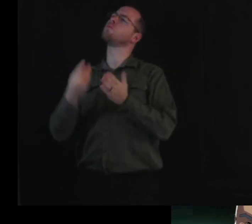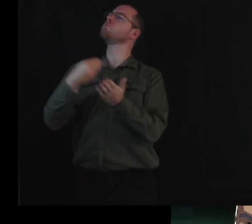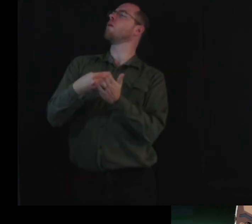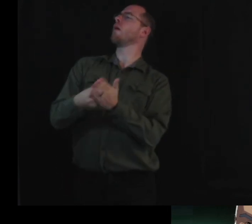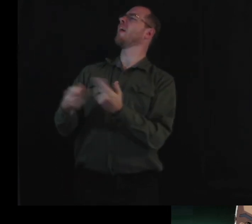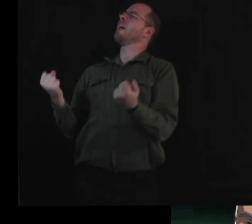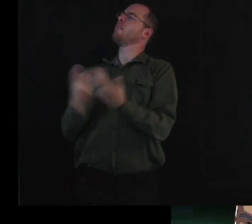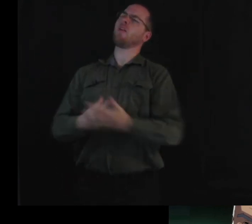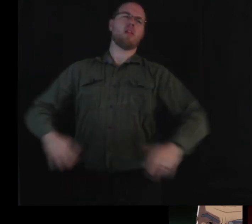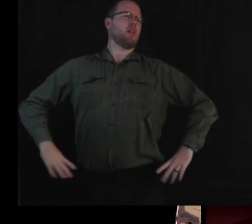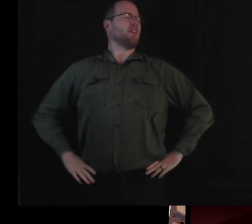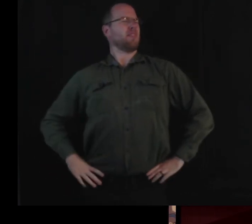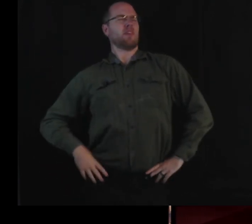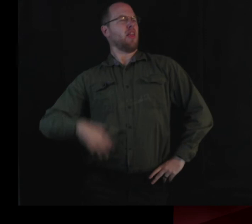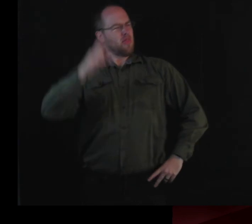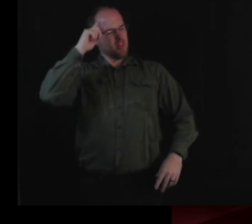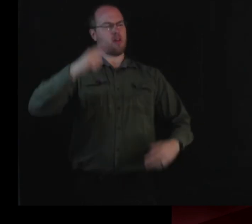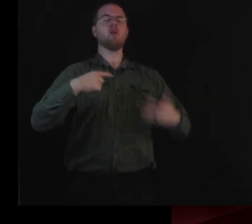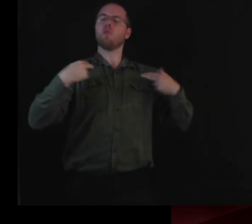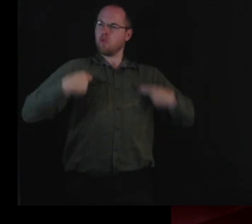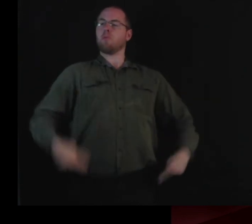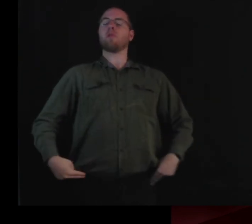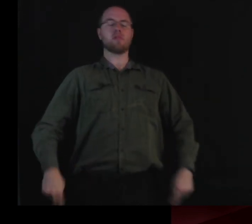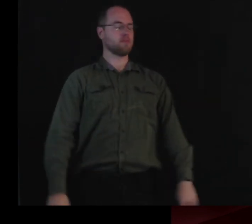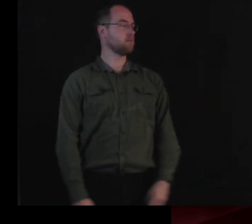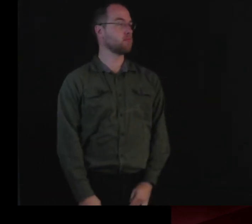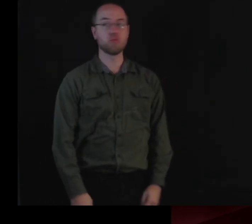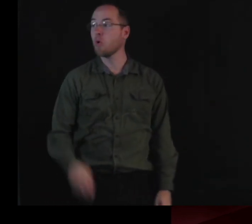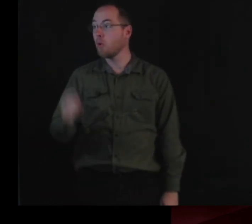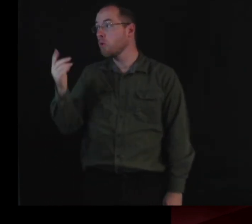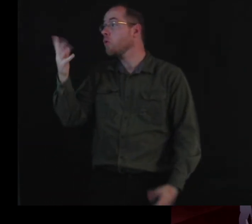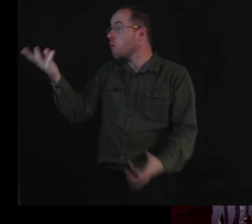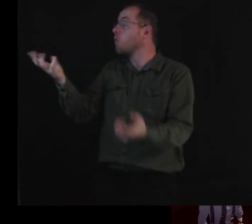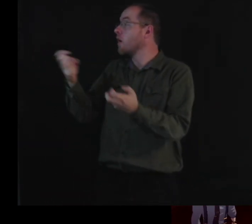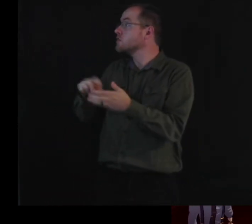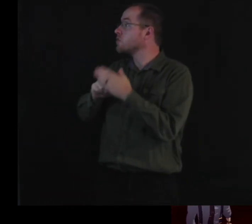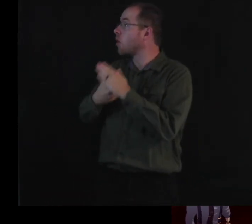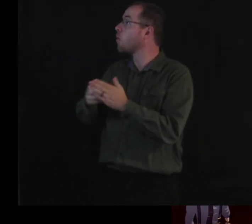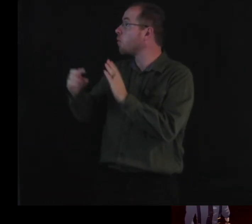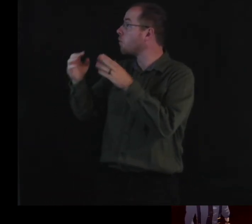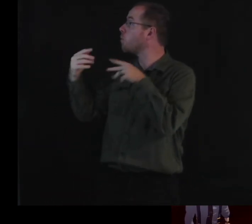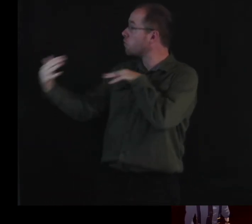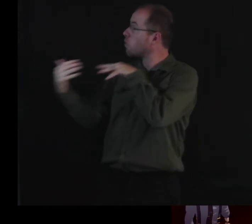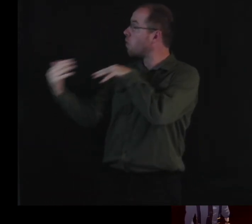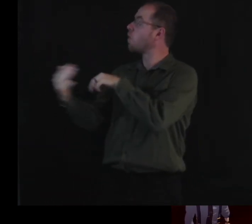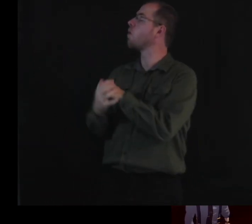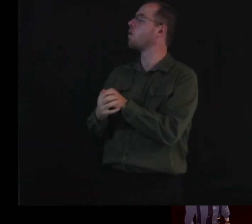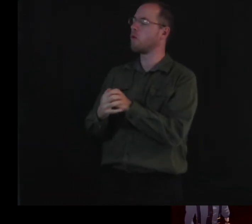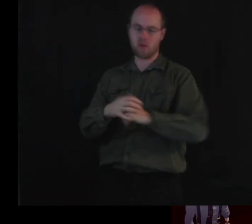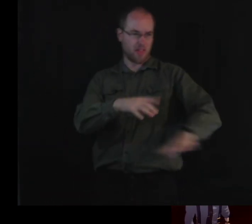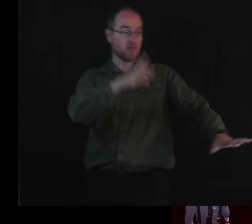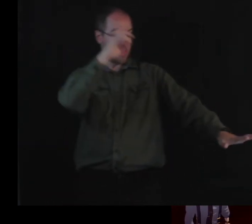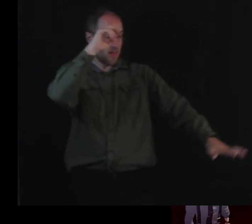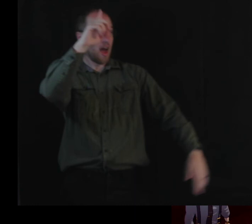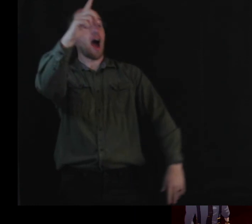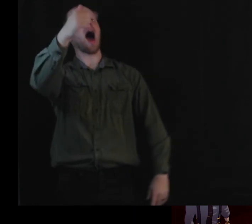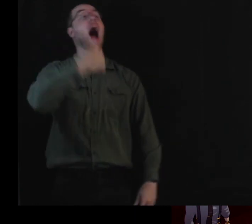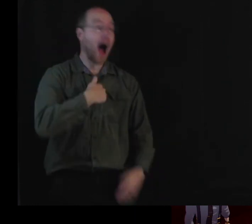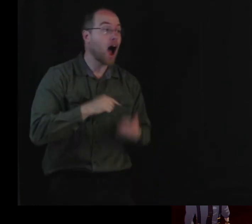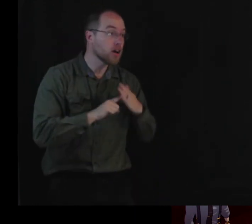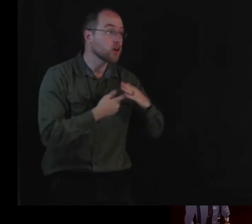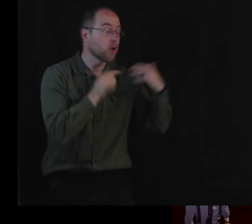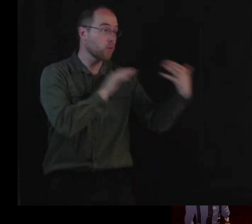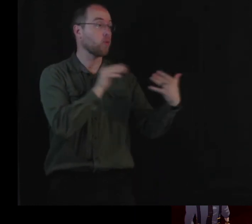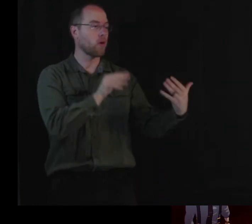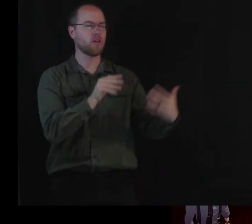that makes them human. Oh, so you decided to start a war? You think I started this? I